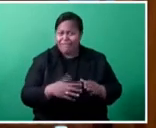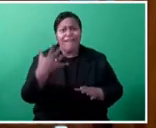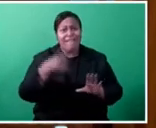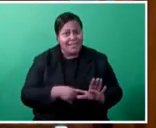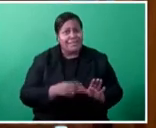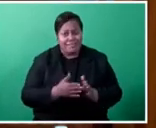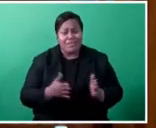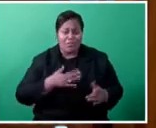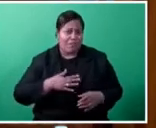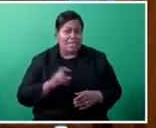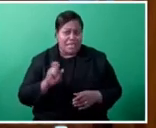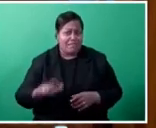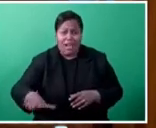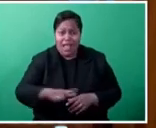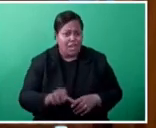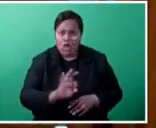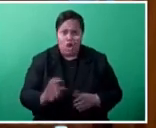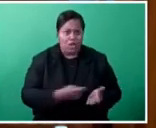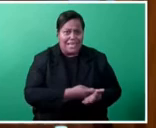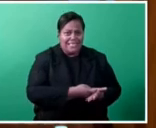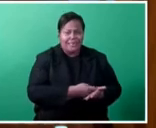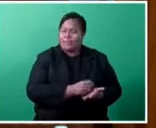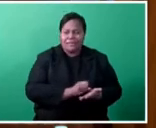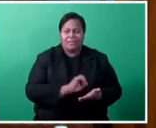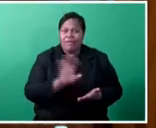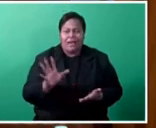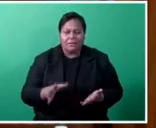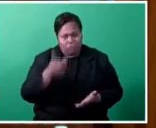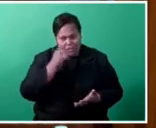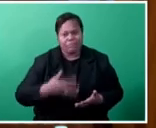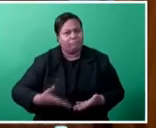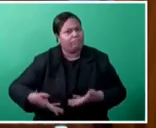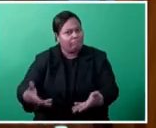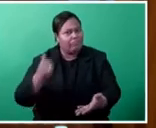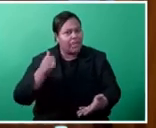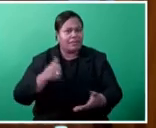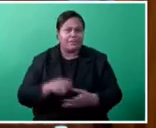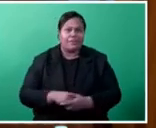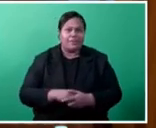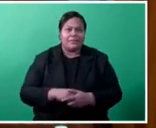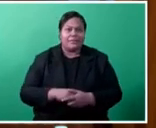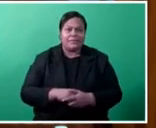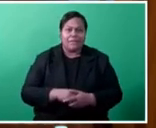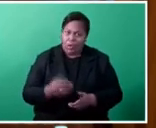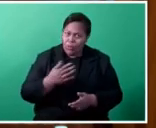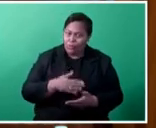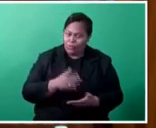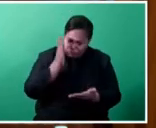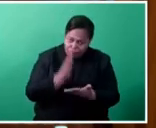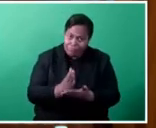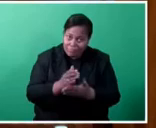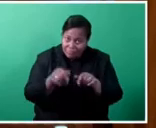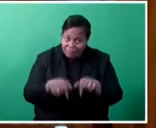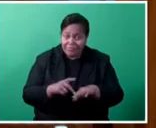years if the land remains unleased. This is a narration that needs to be highlighted in this August House to set the record